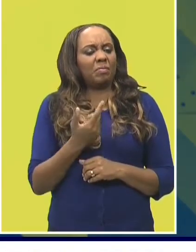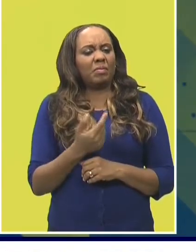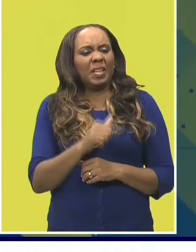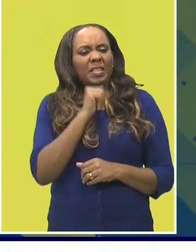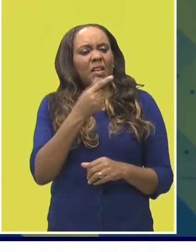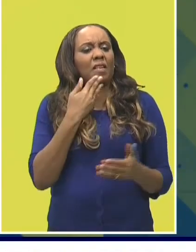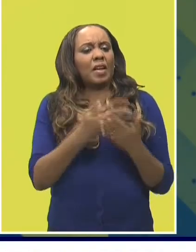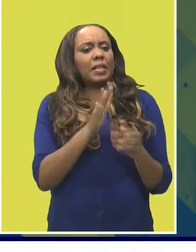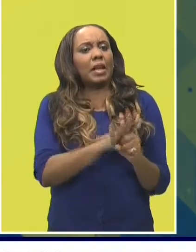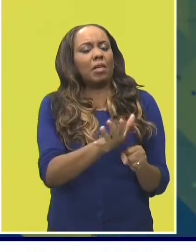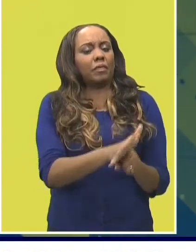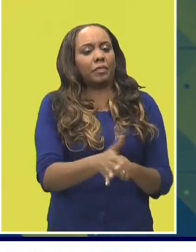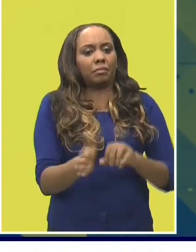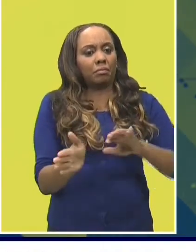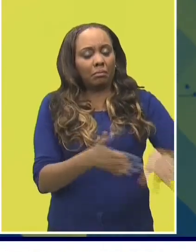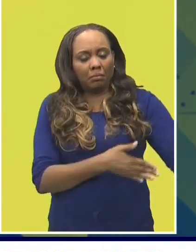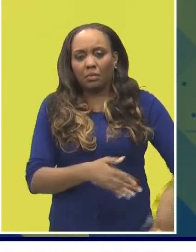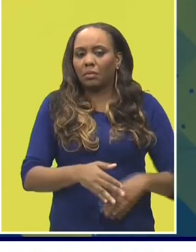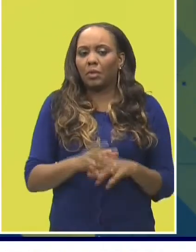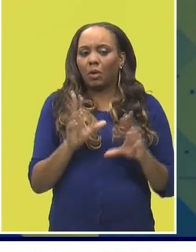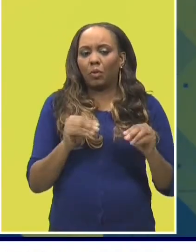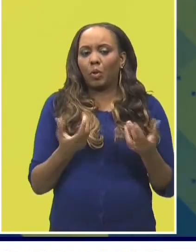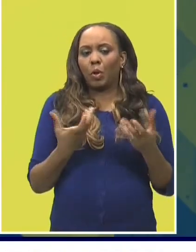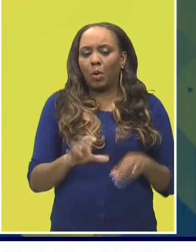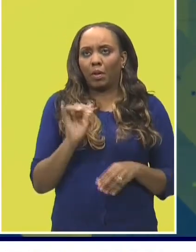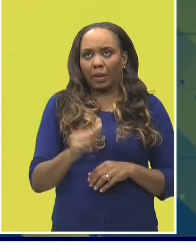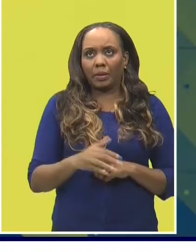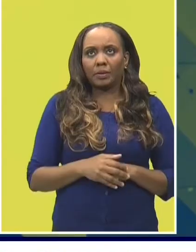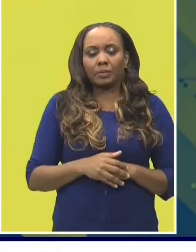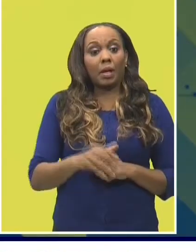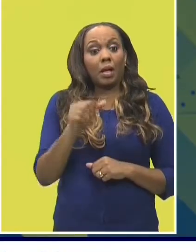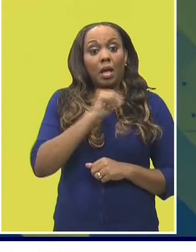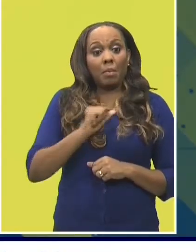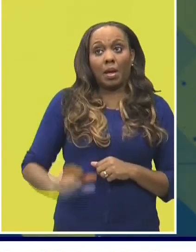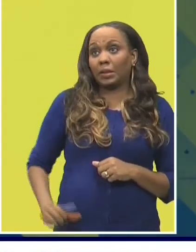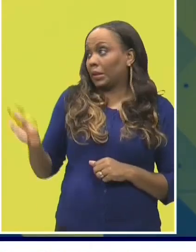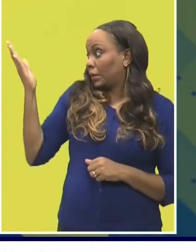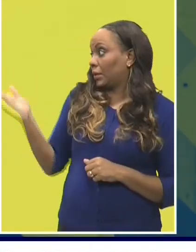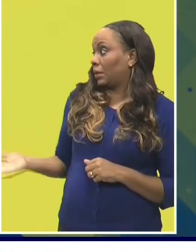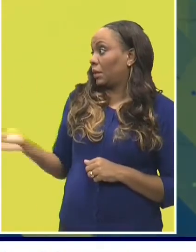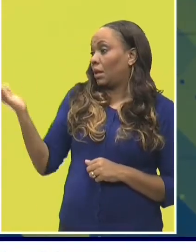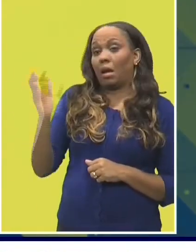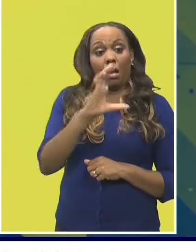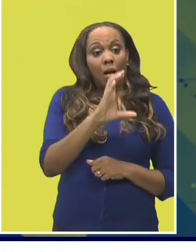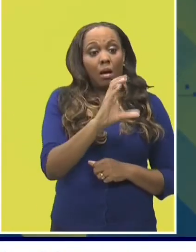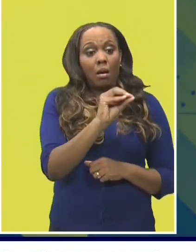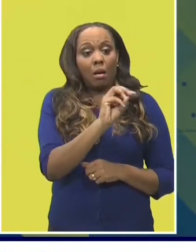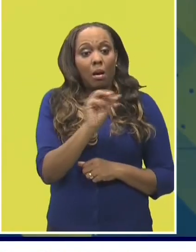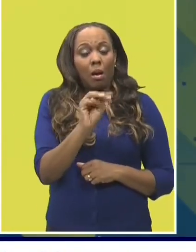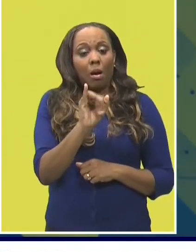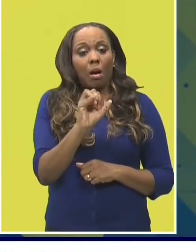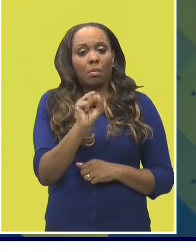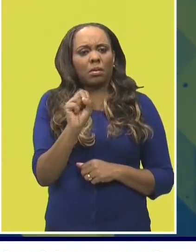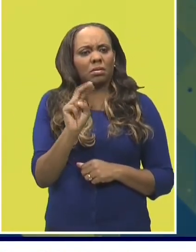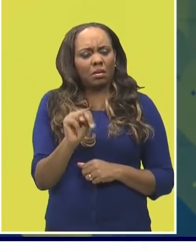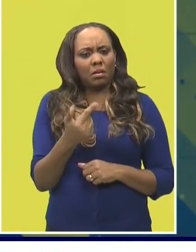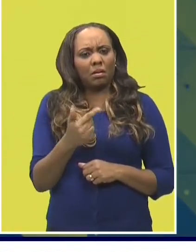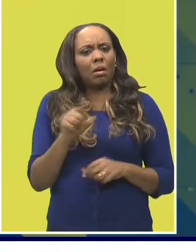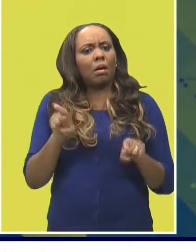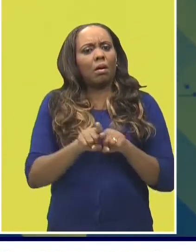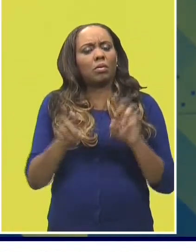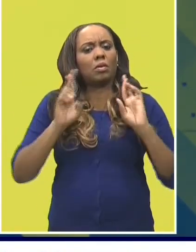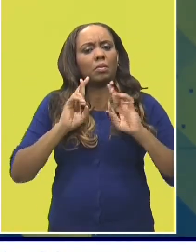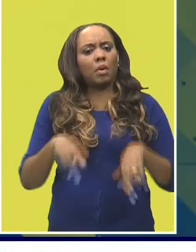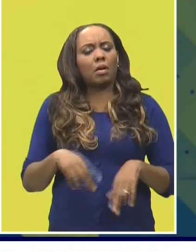Deputy Chair of the Thorne Commission and Barbados' Ambassador to CARICOM, David Comachon, also responded to residents' concerns about the size